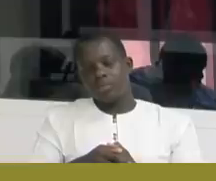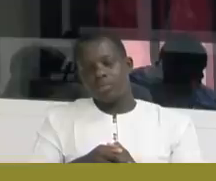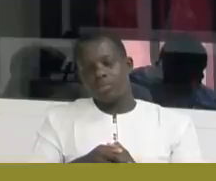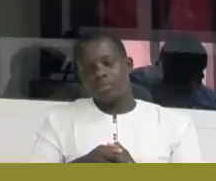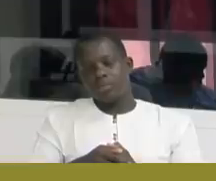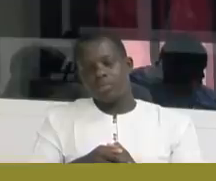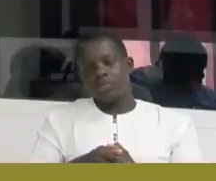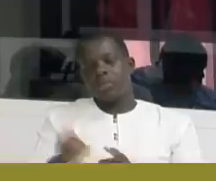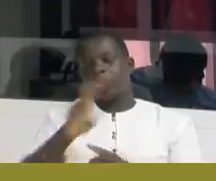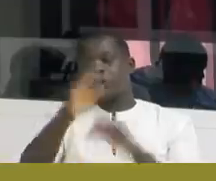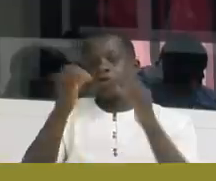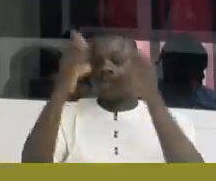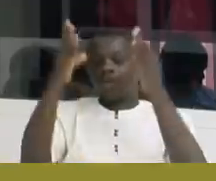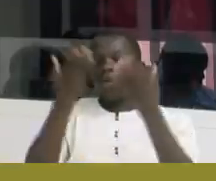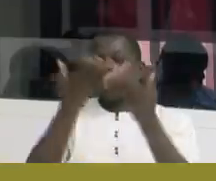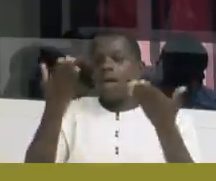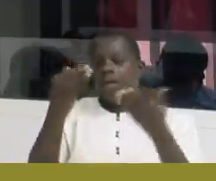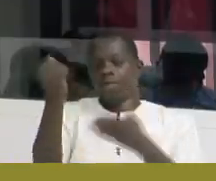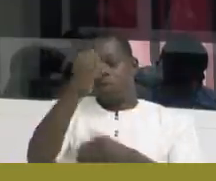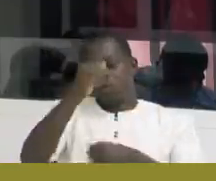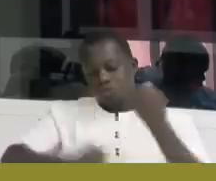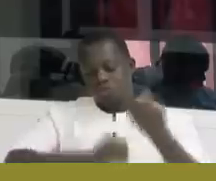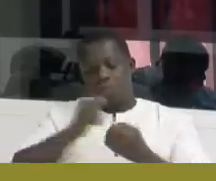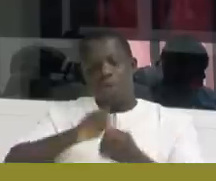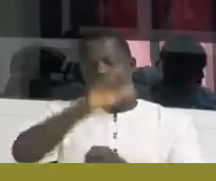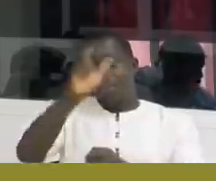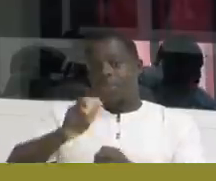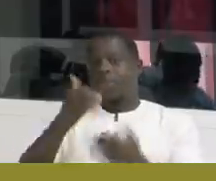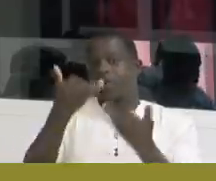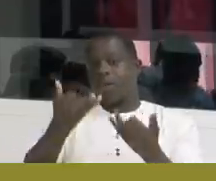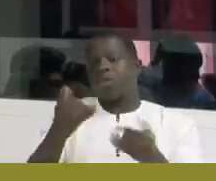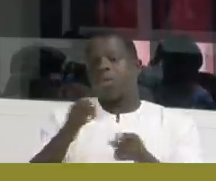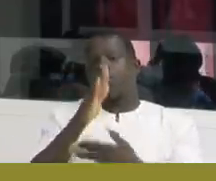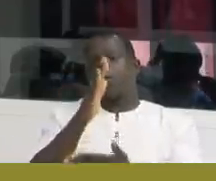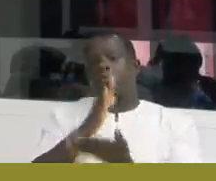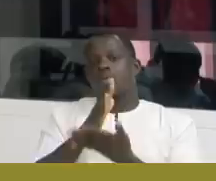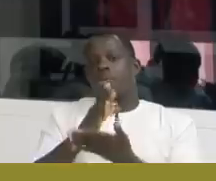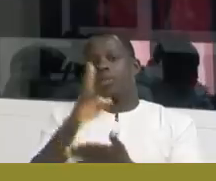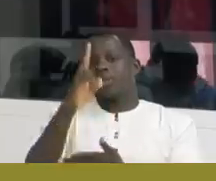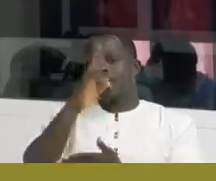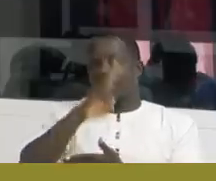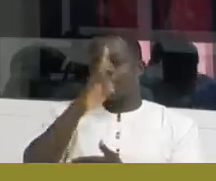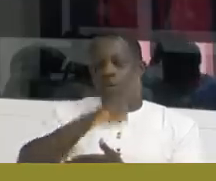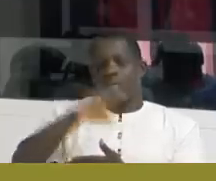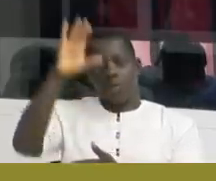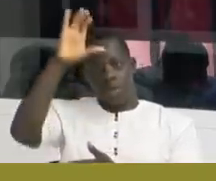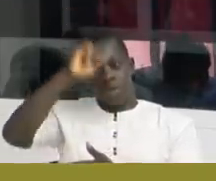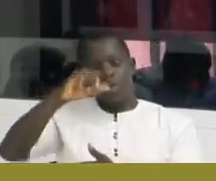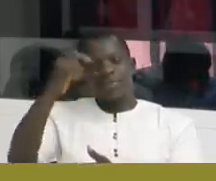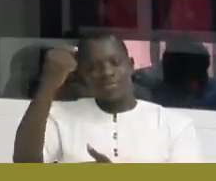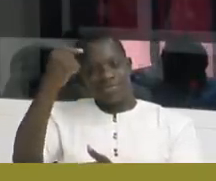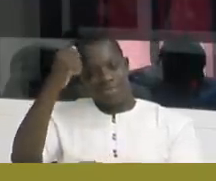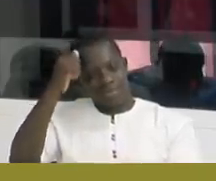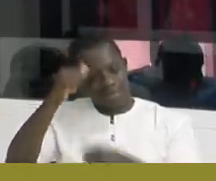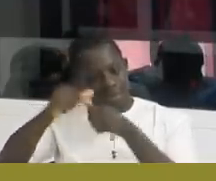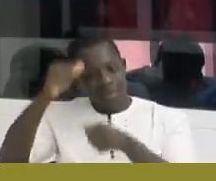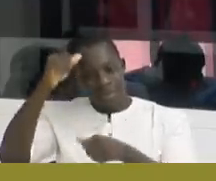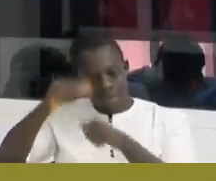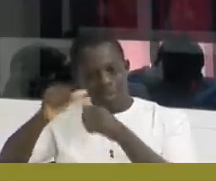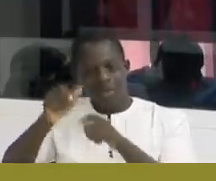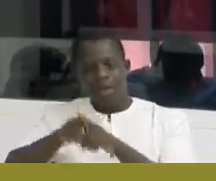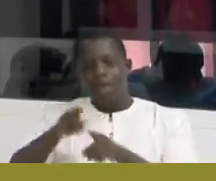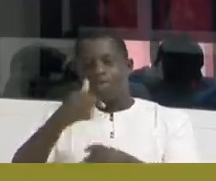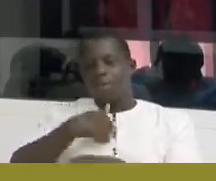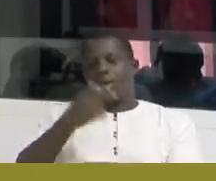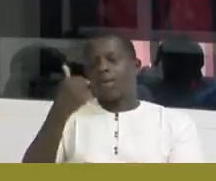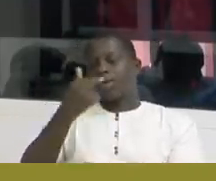I'm not surprised because he was the victim in this case, but because obviously we'll try to connect dots and reason. But to me, it